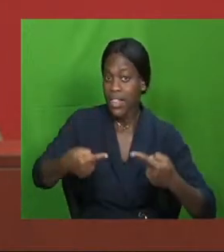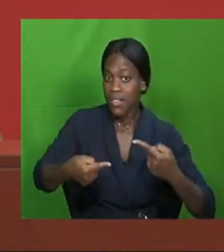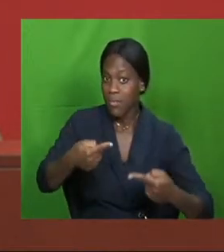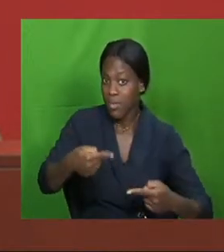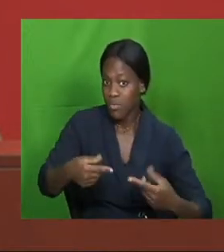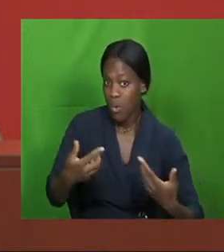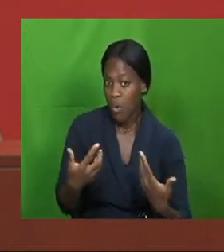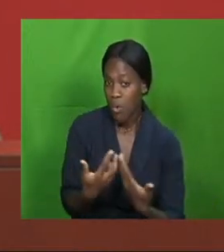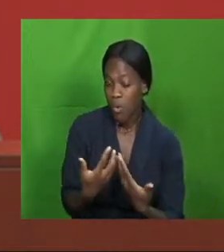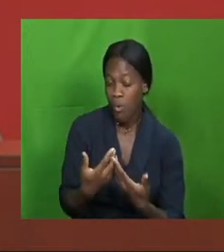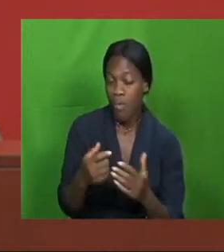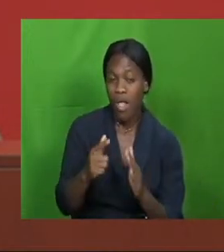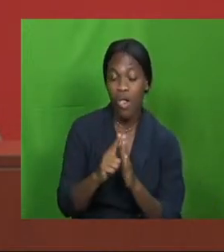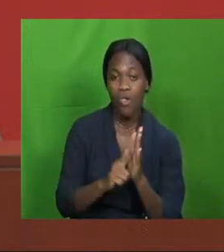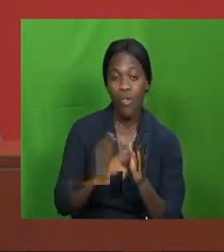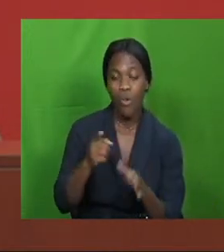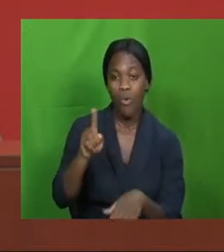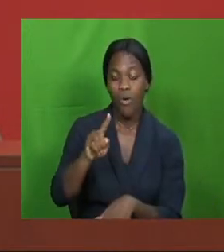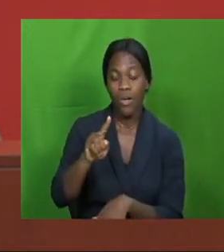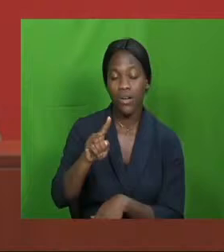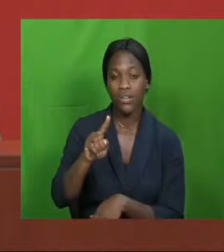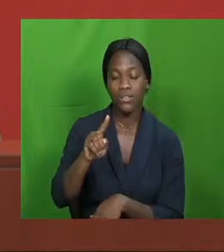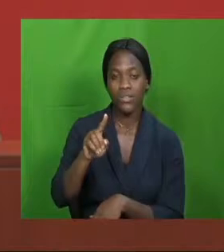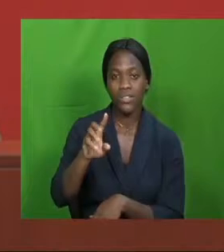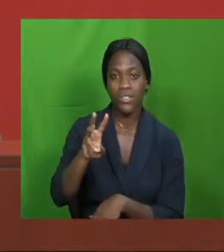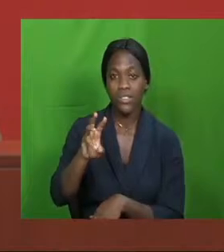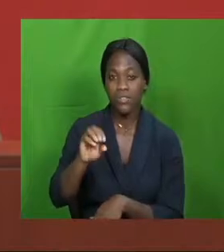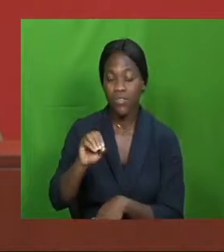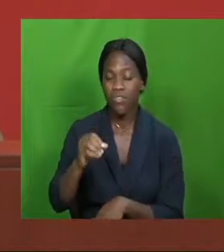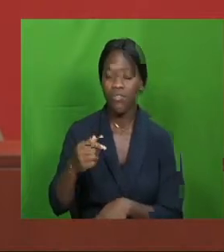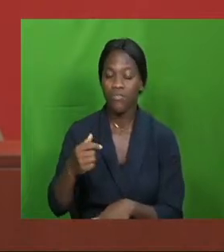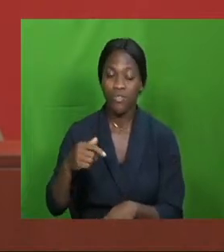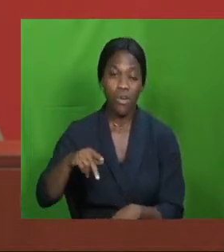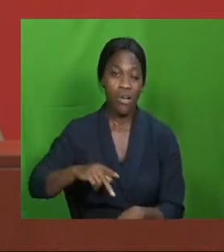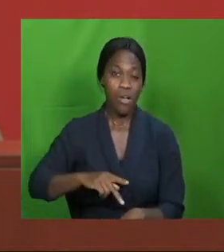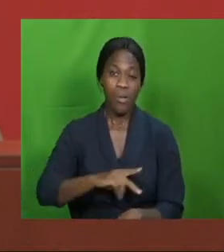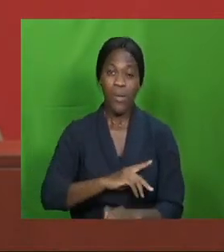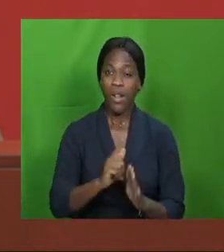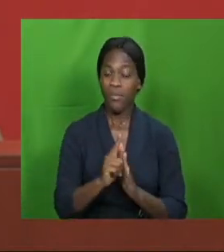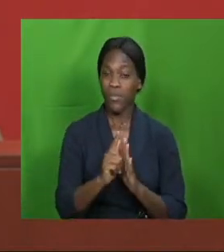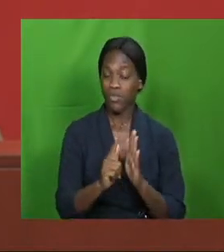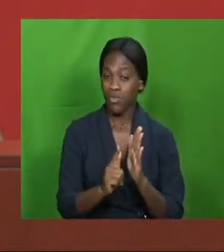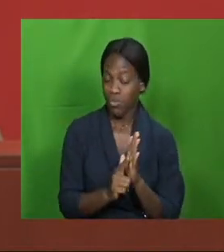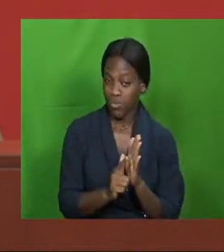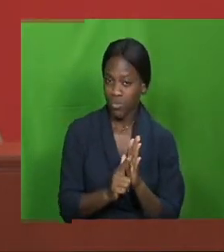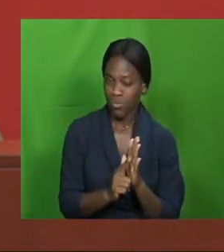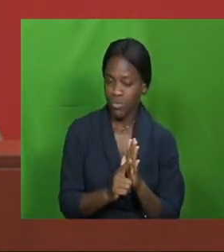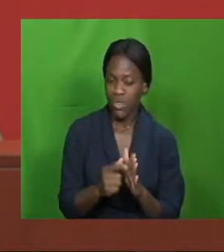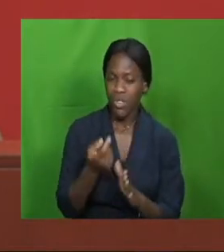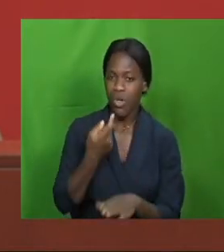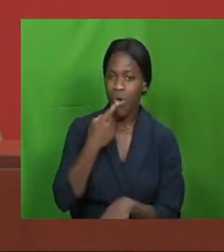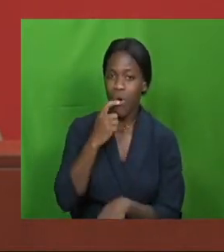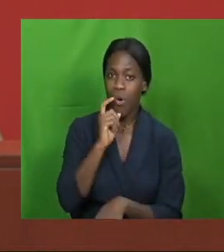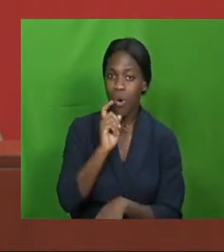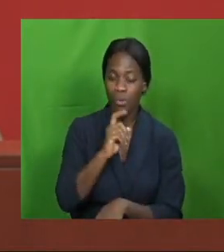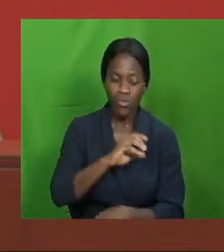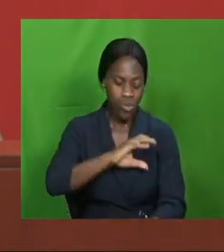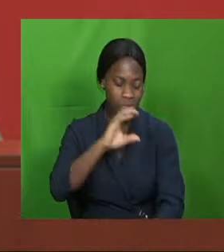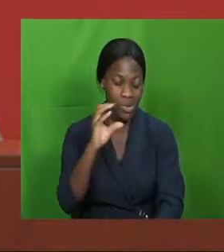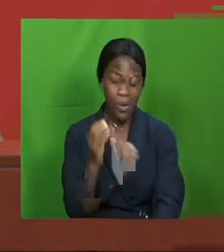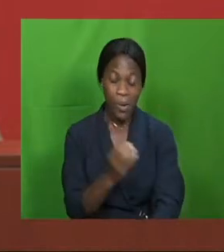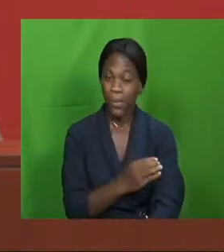Order 164 of the Standing Orders of Parliament, which mandates the committee to,